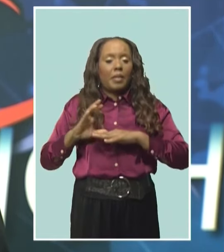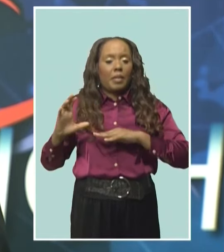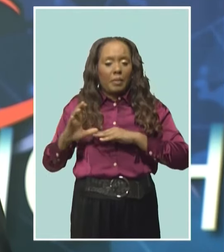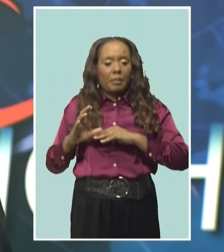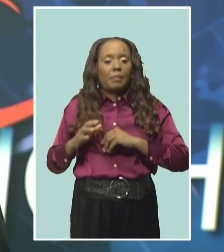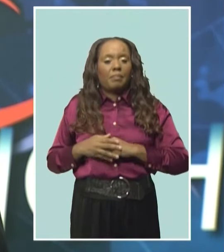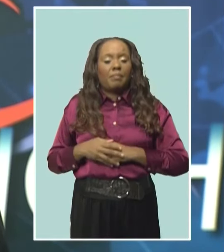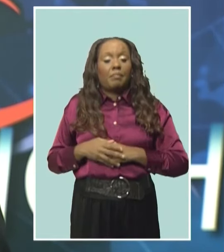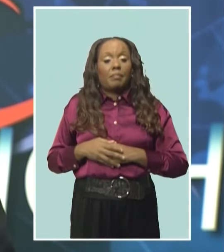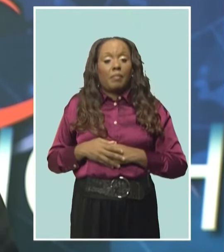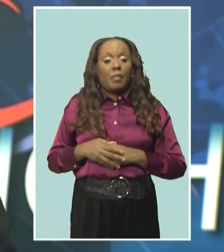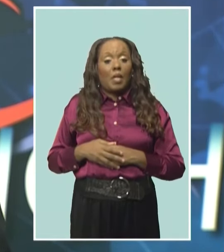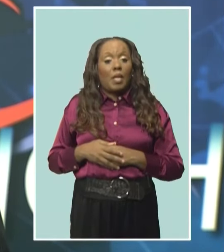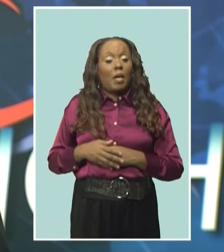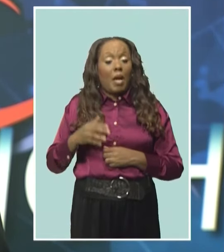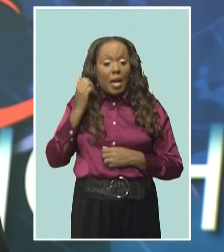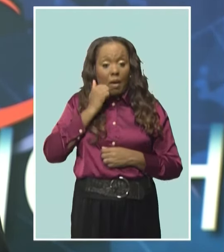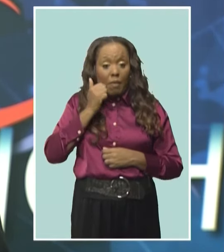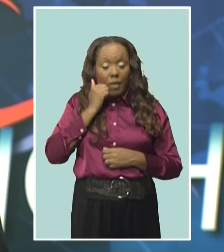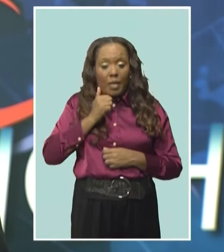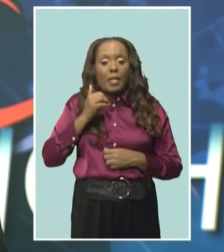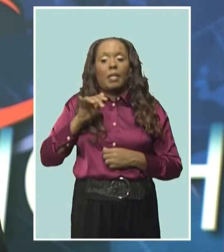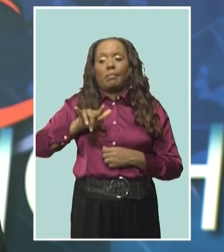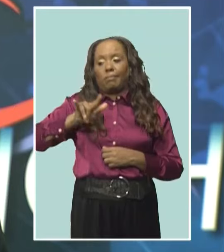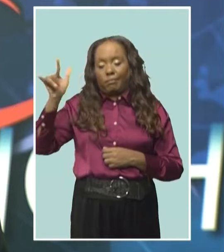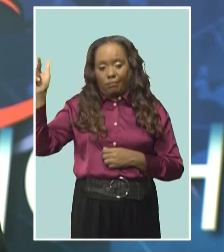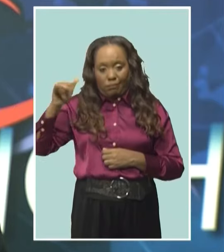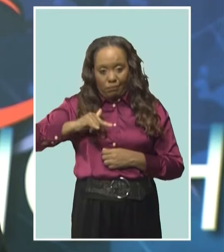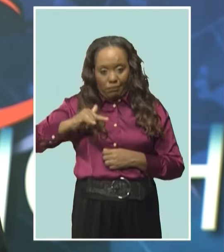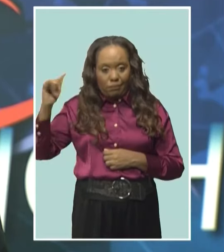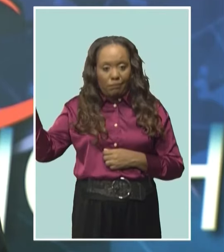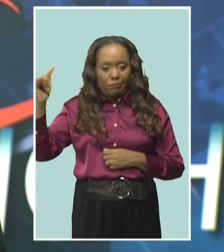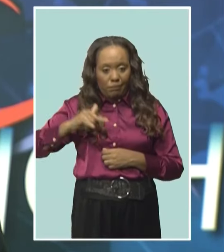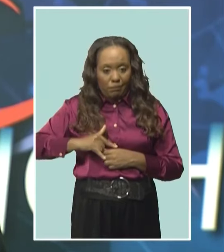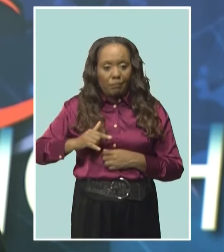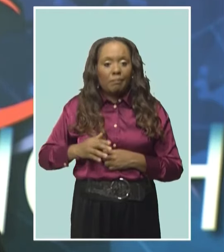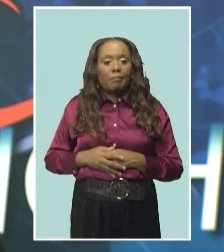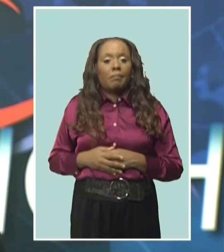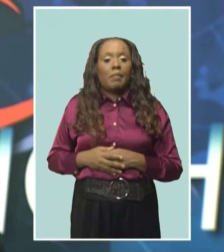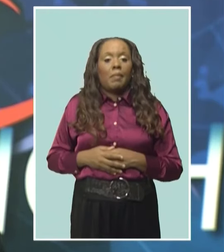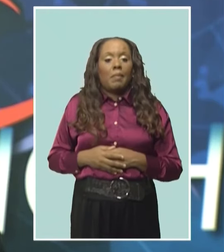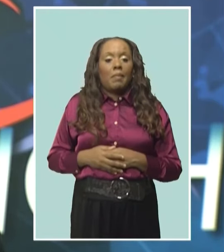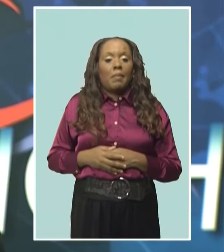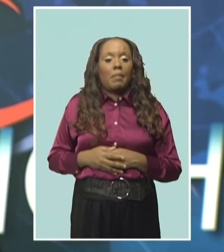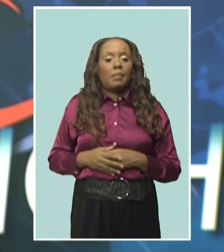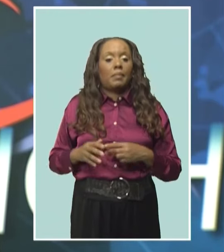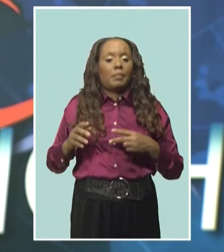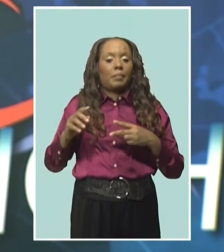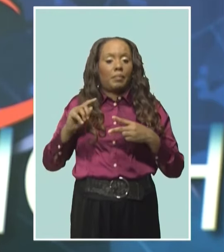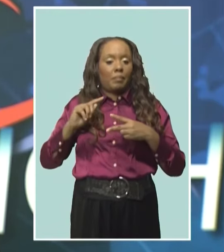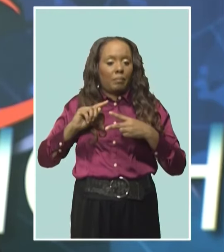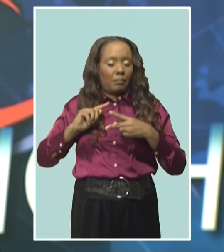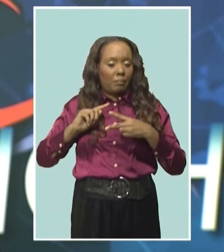flights. Sales executive in charge of the Eastern Caribbean for Caribbean Airlines, Vina